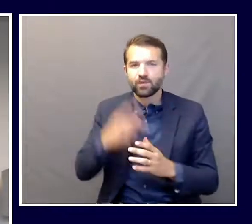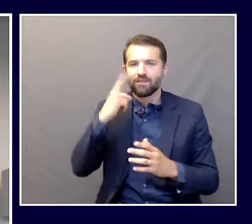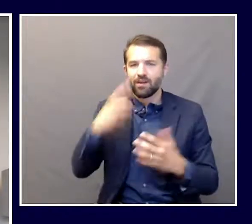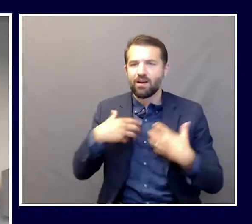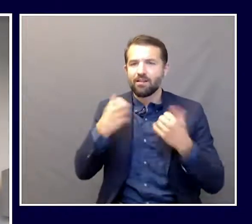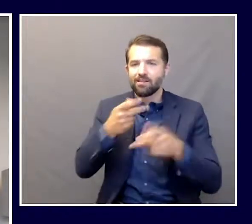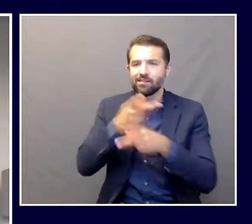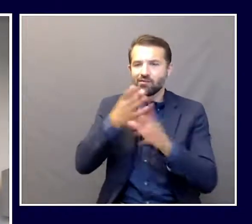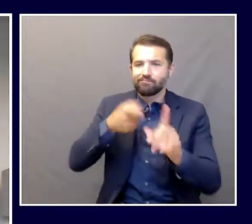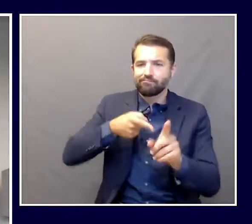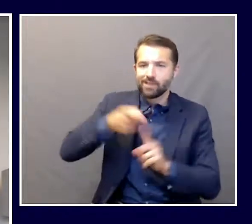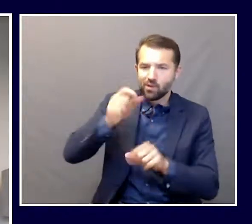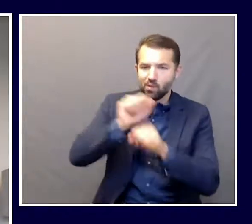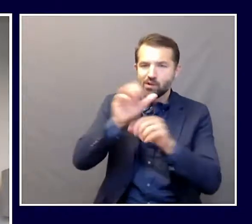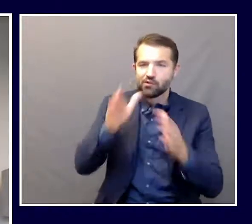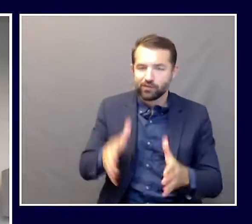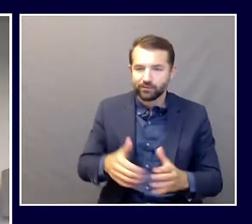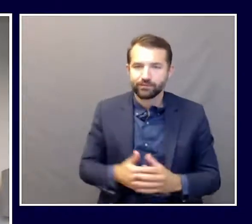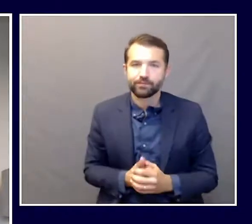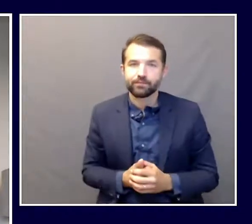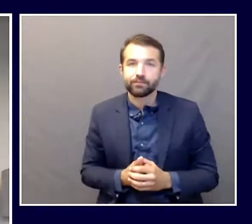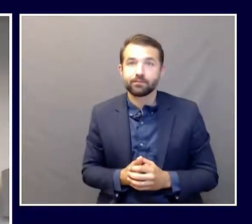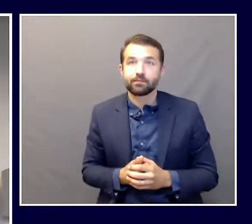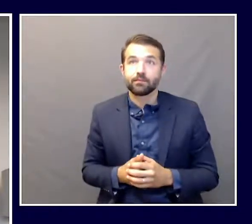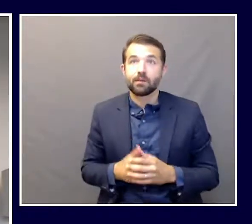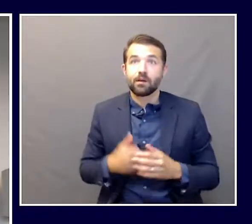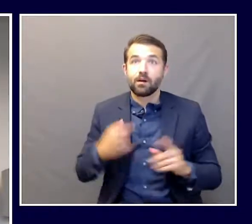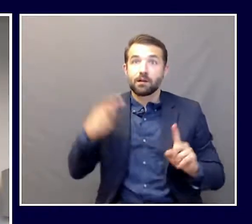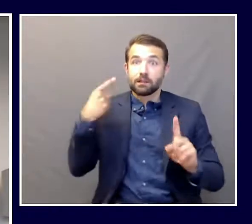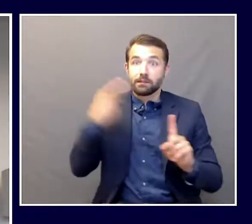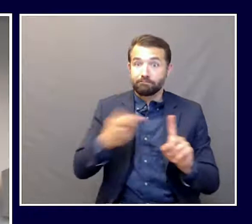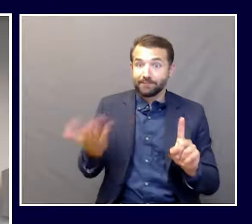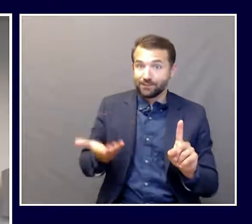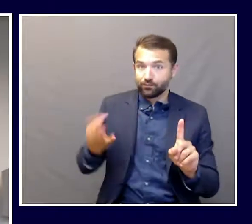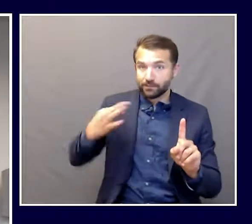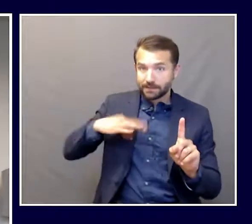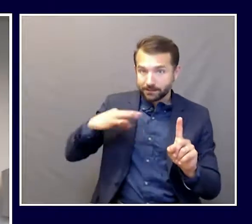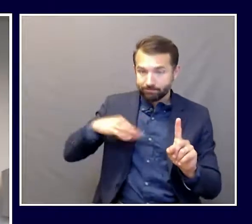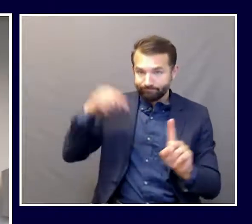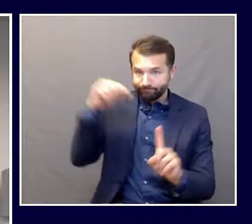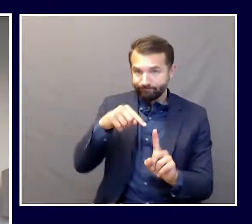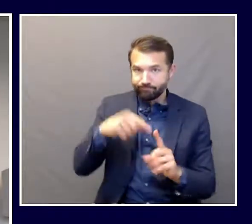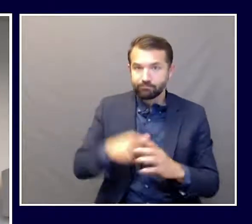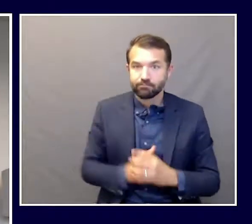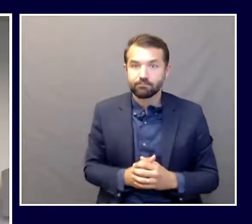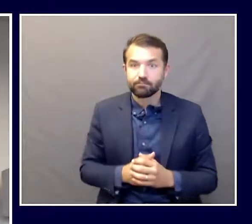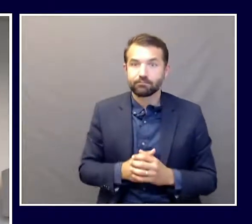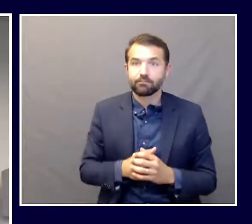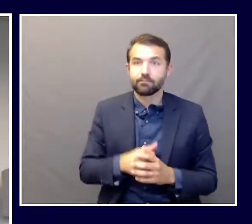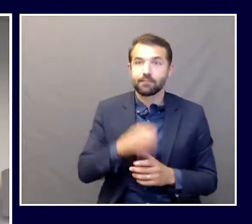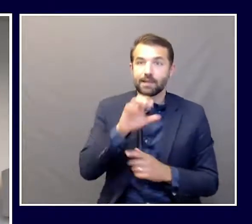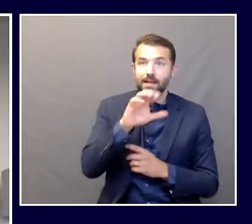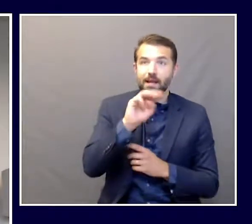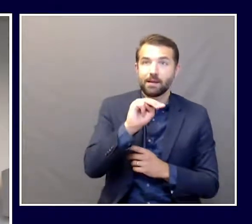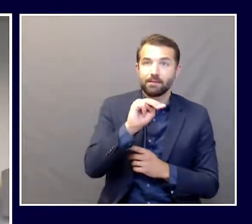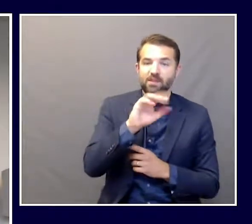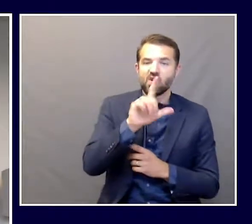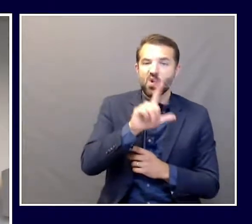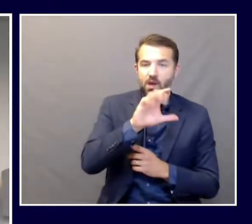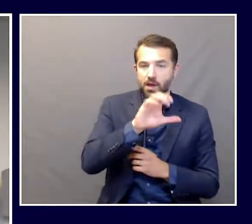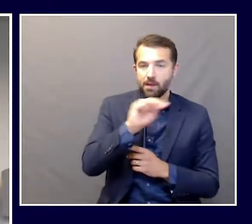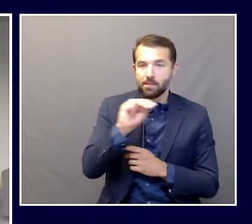Medical Center, both in Lewiston, were the lowest, had the least amount of healthcare